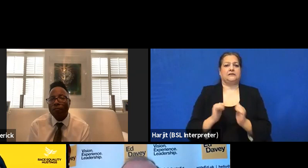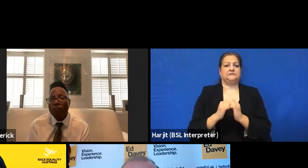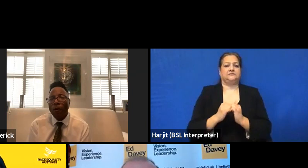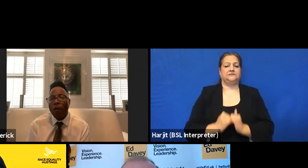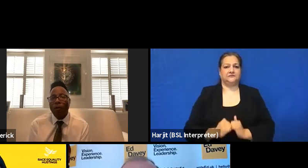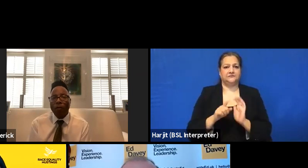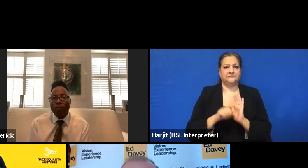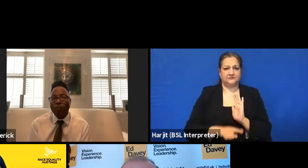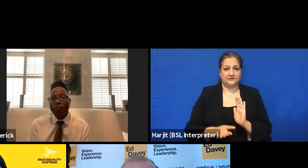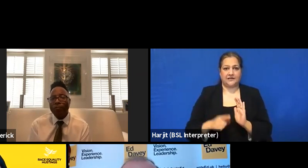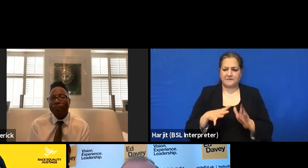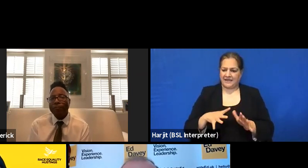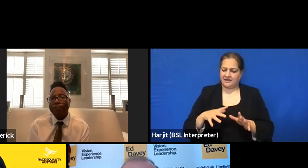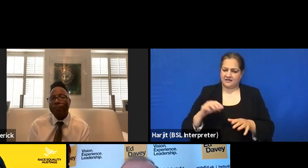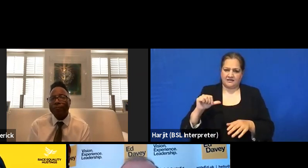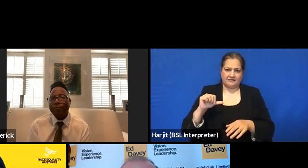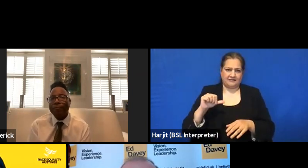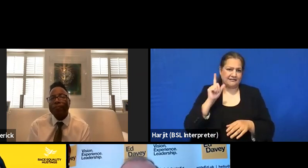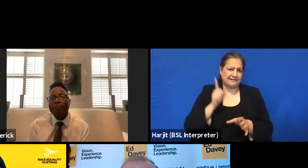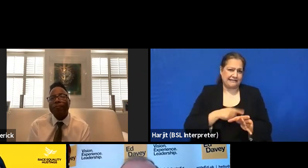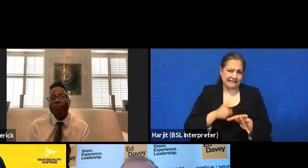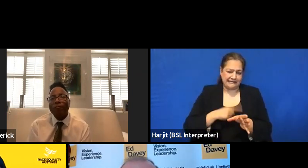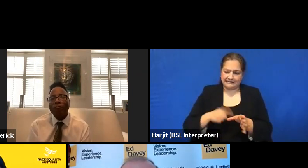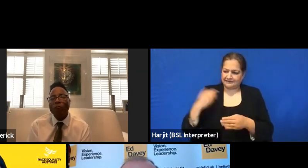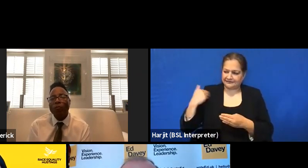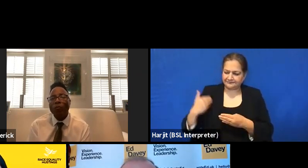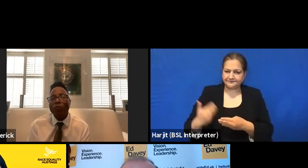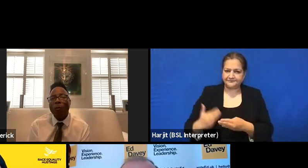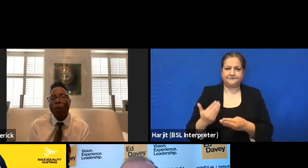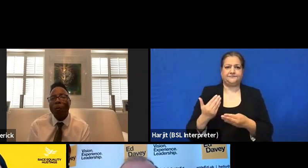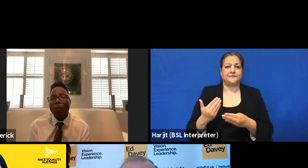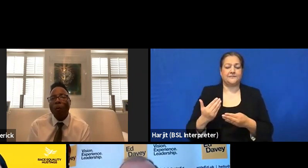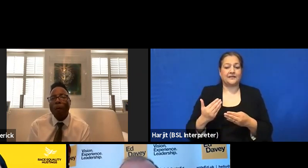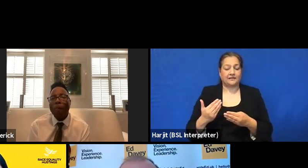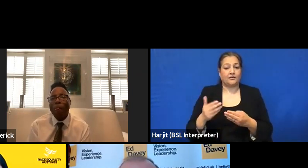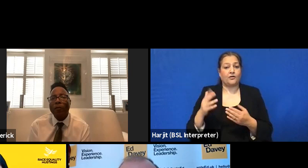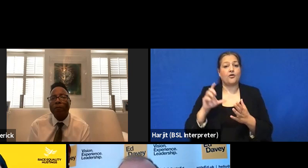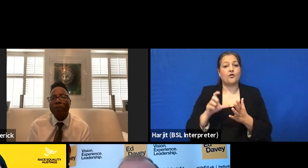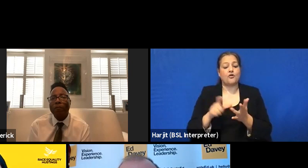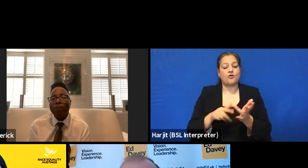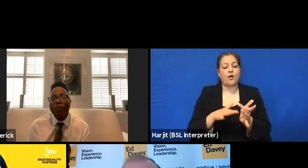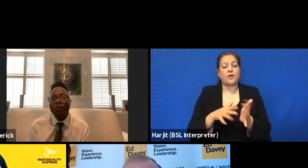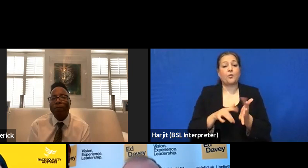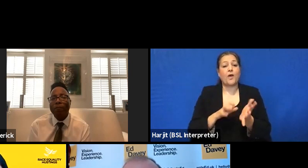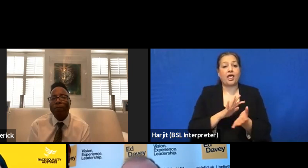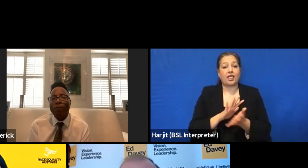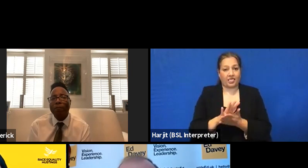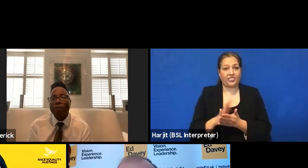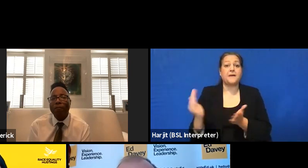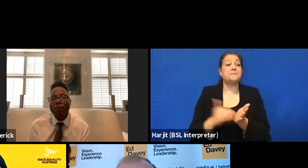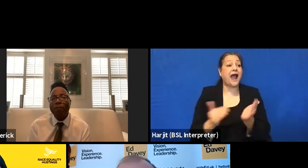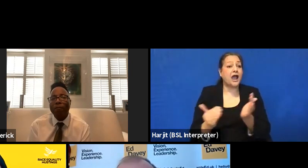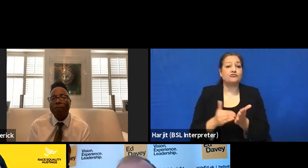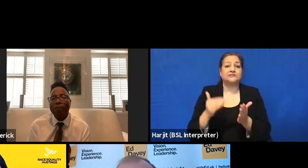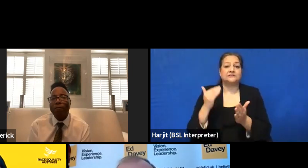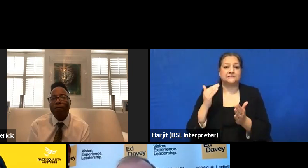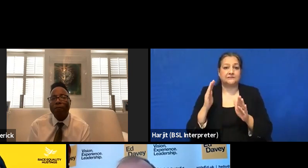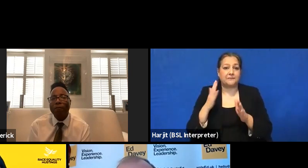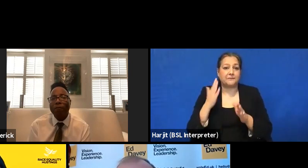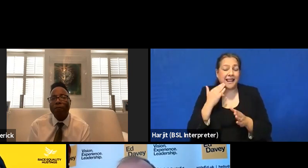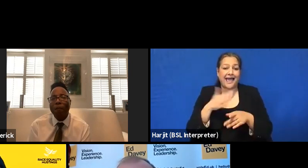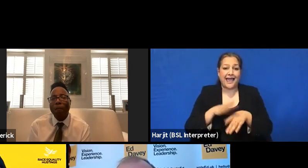know, there were 1 million Black and Asian Commonwealth migrants to Britain, had no voice in our politics, no voice in